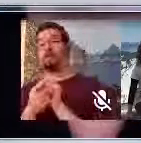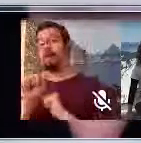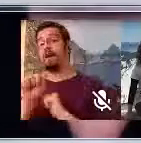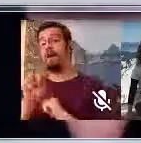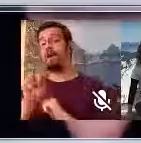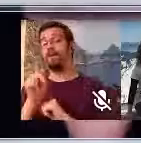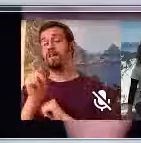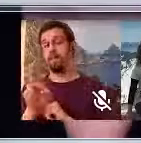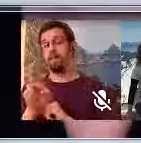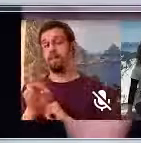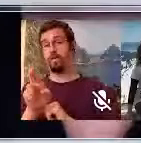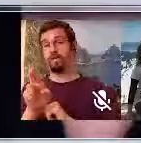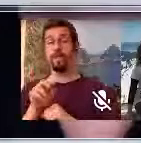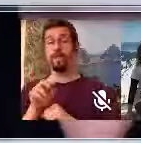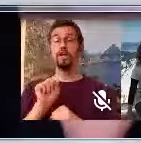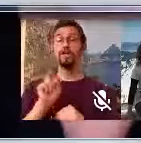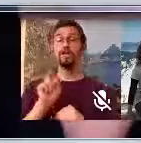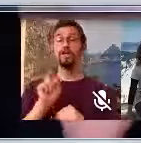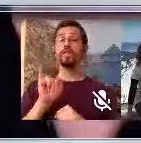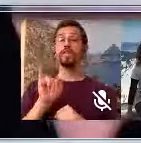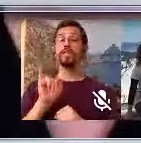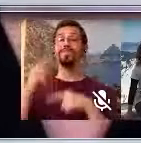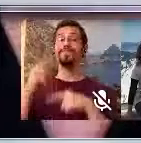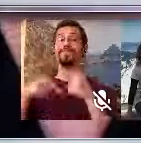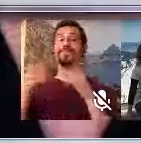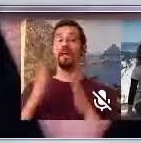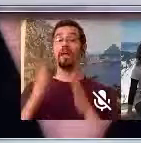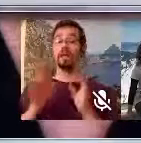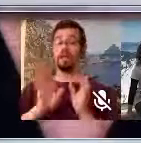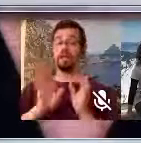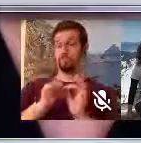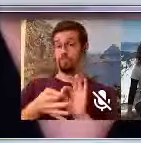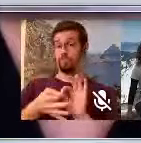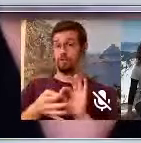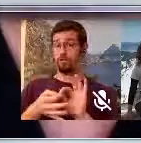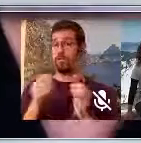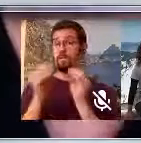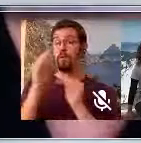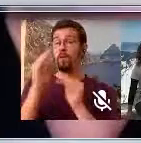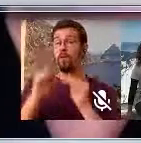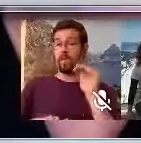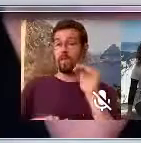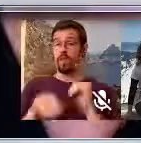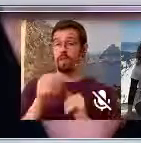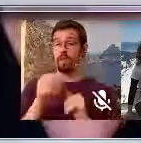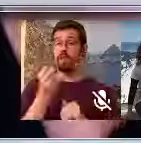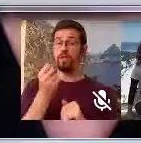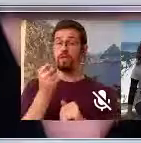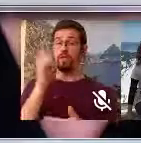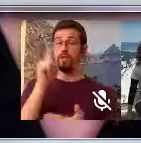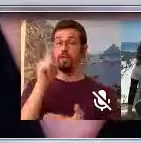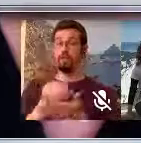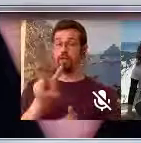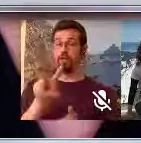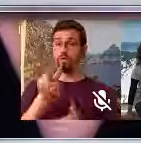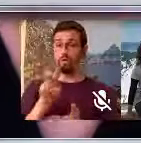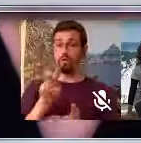TuniSigner has interpreted more than 1,200 notations from different sign